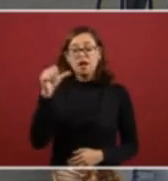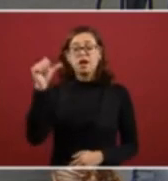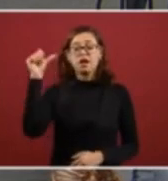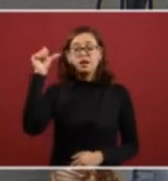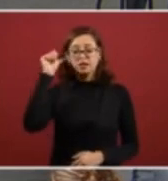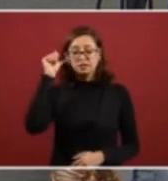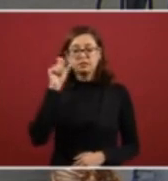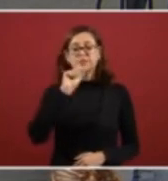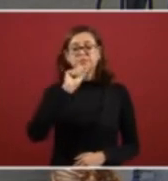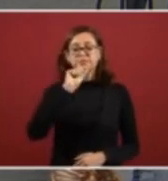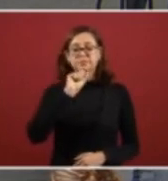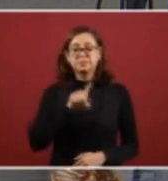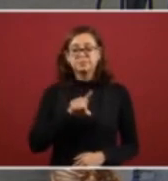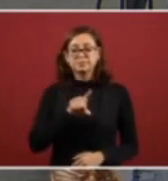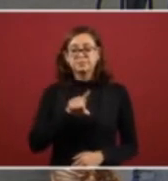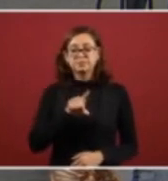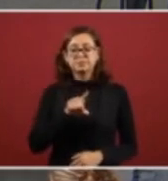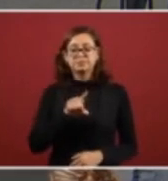Yesterday also,